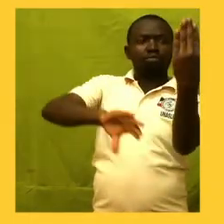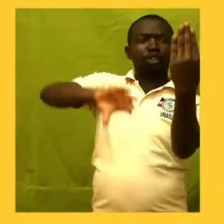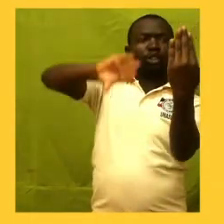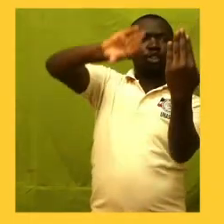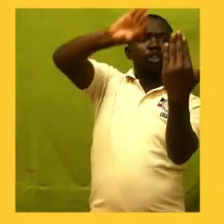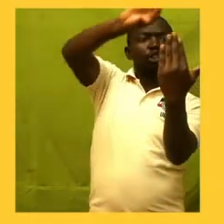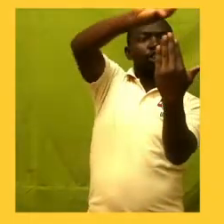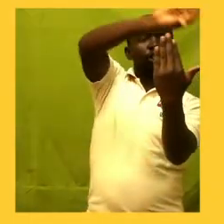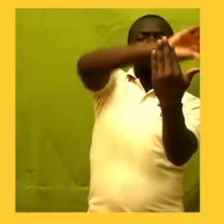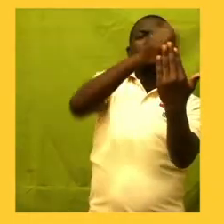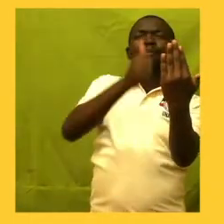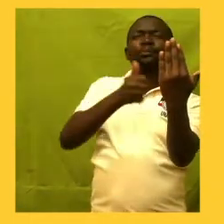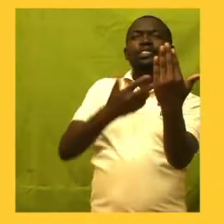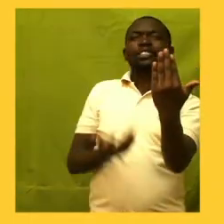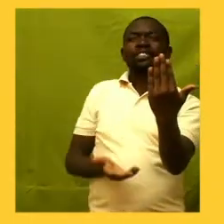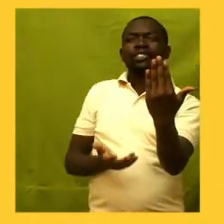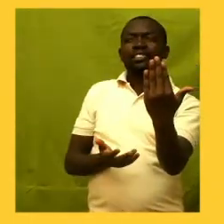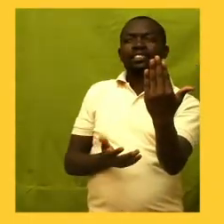Antarctica?